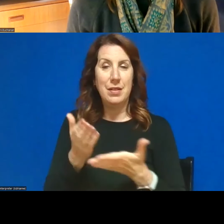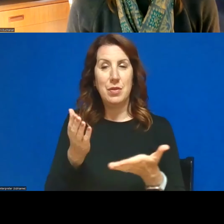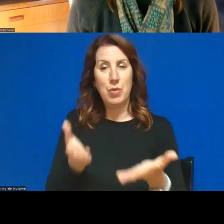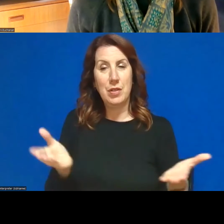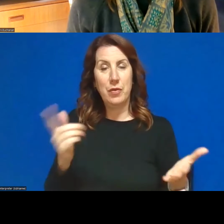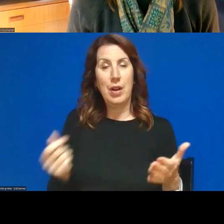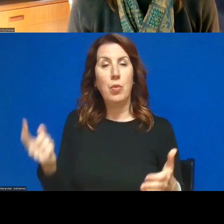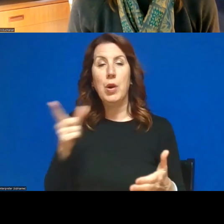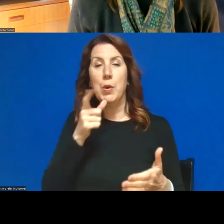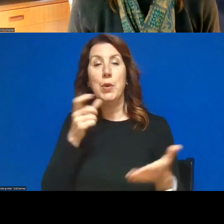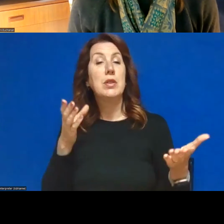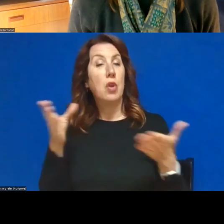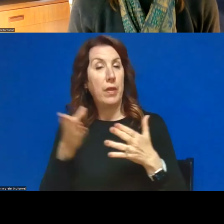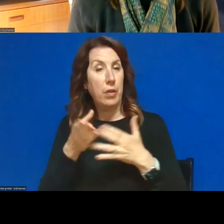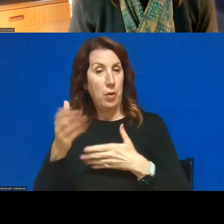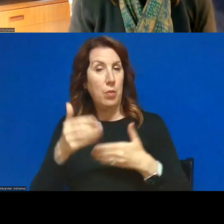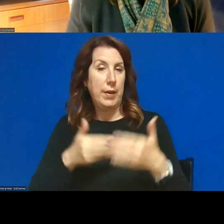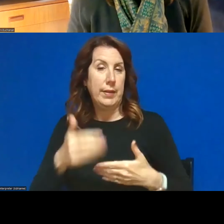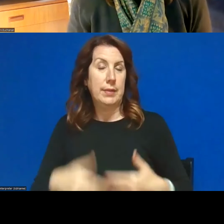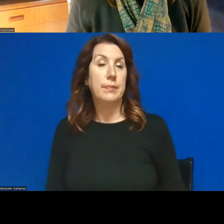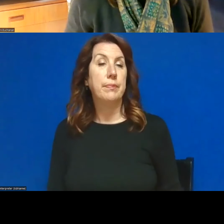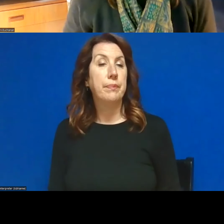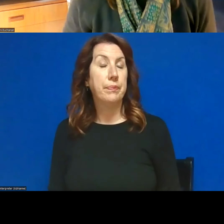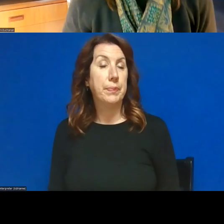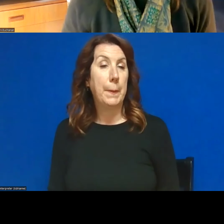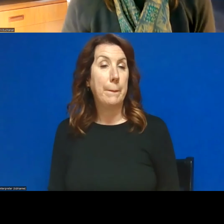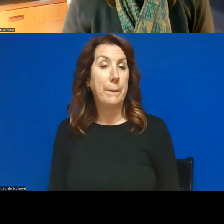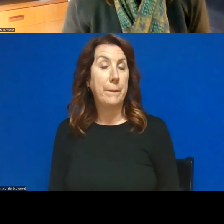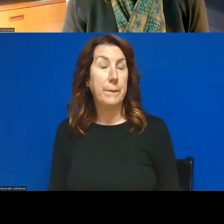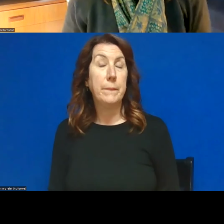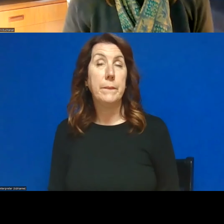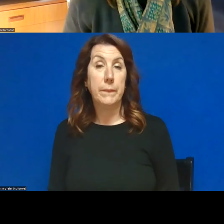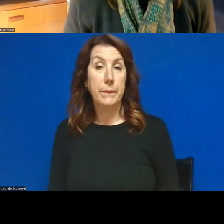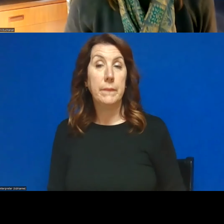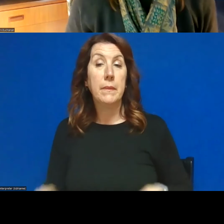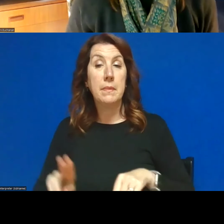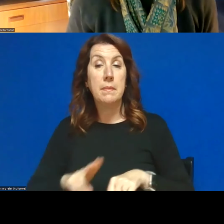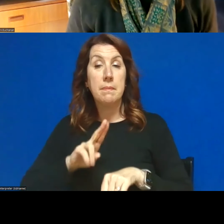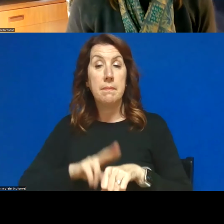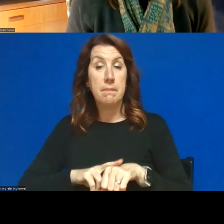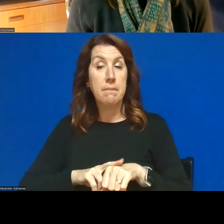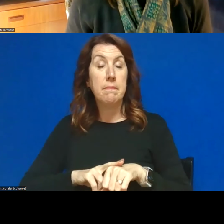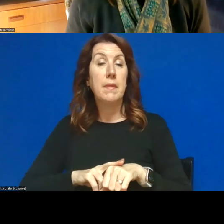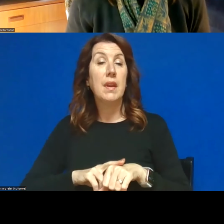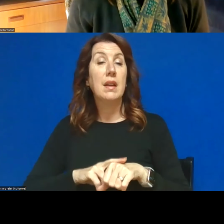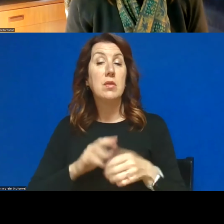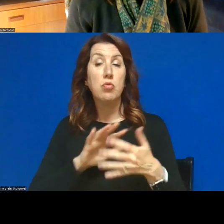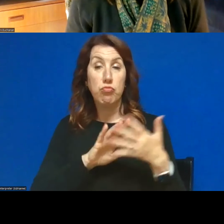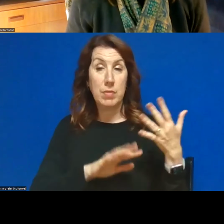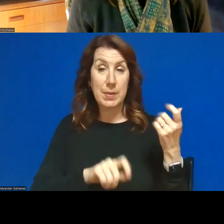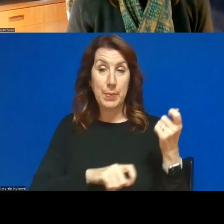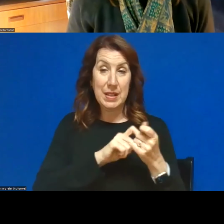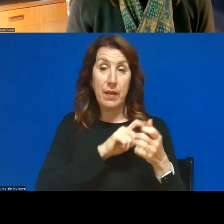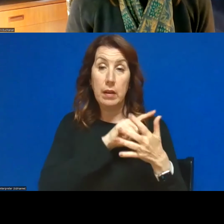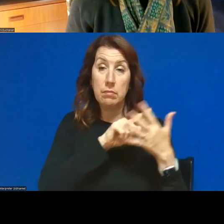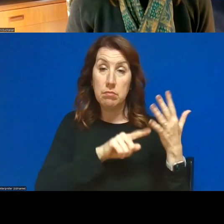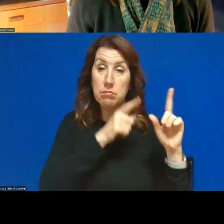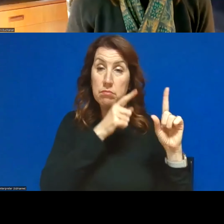served through the Care Court process. And then, of course, we also, in addition to these sort of targeted